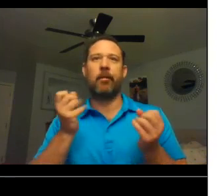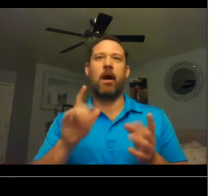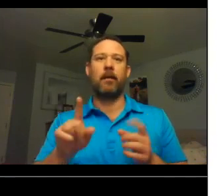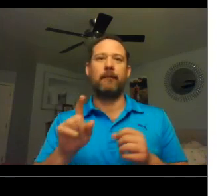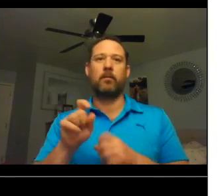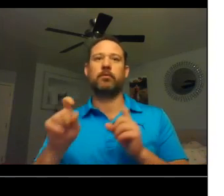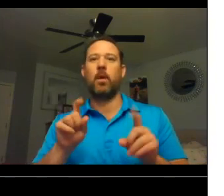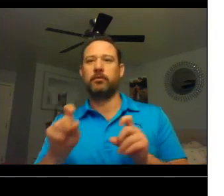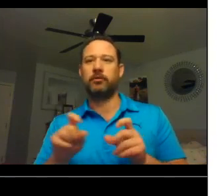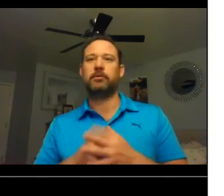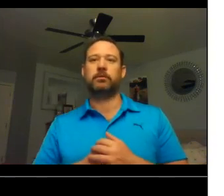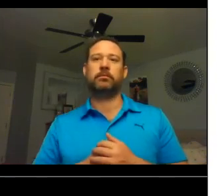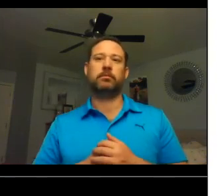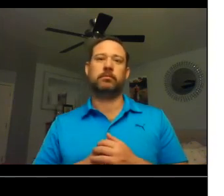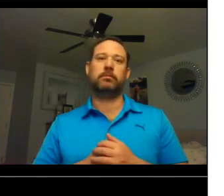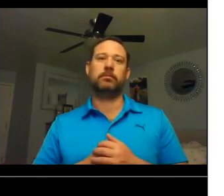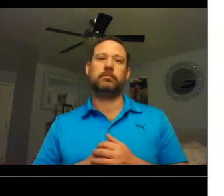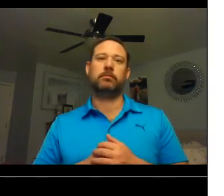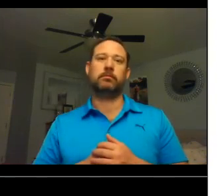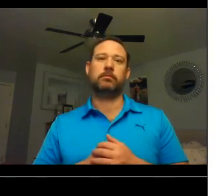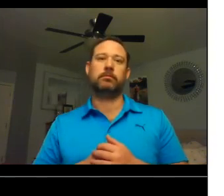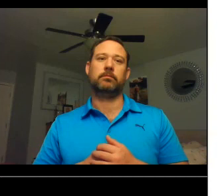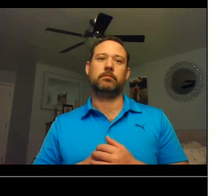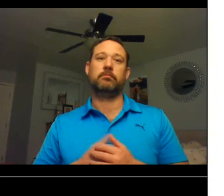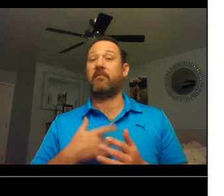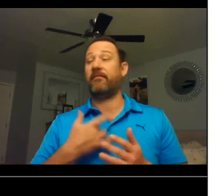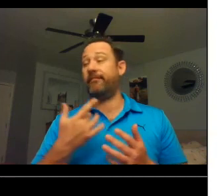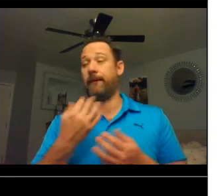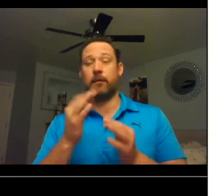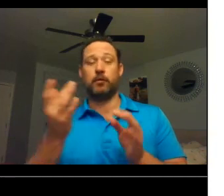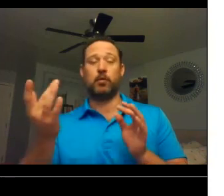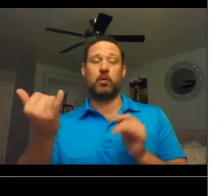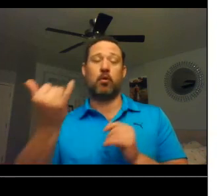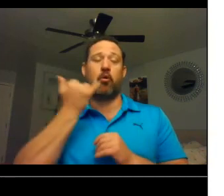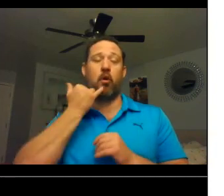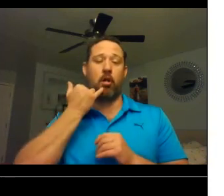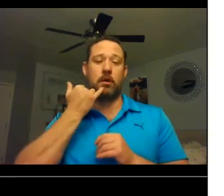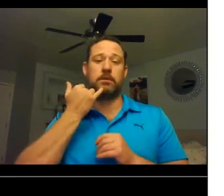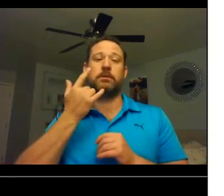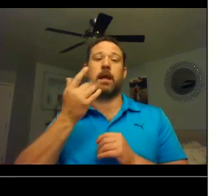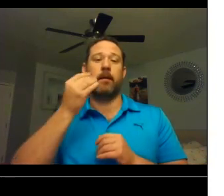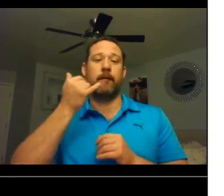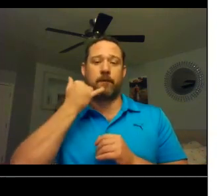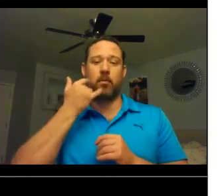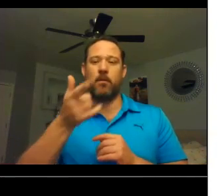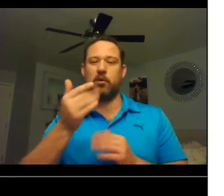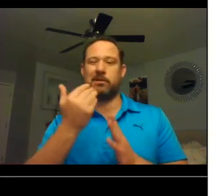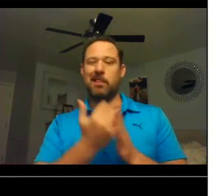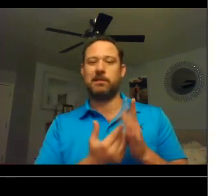well. And also, please feel free to call us, and the phone number is also listed